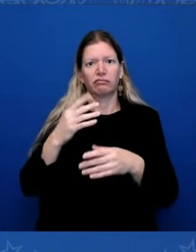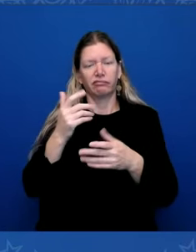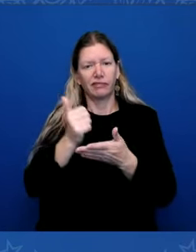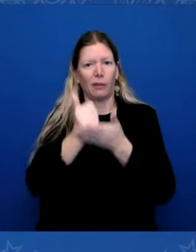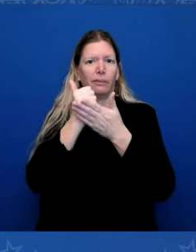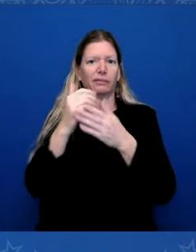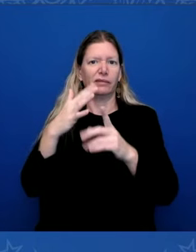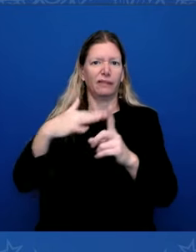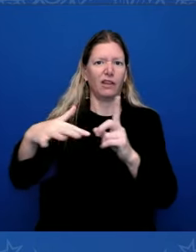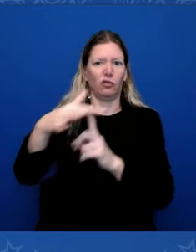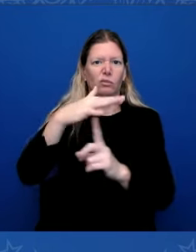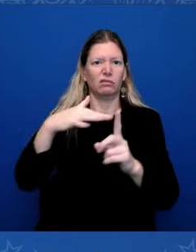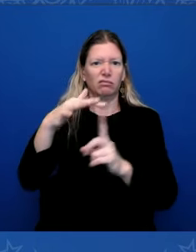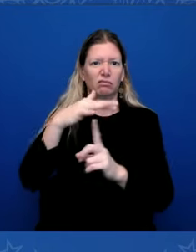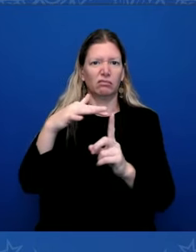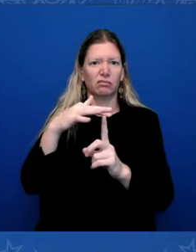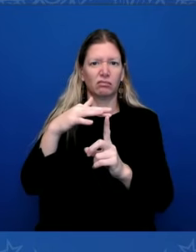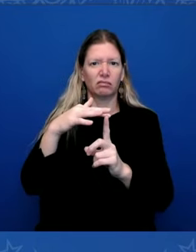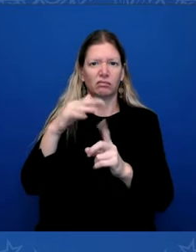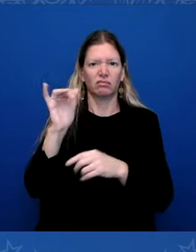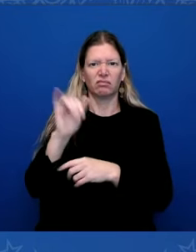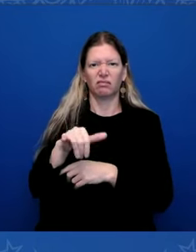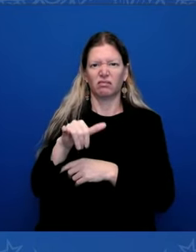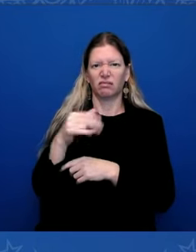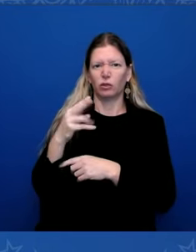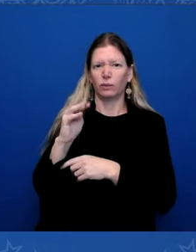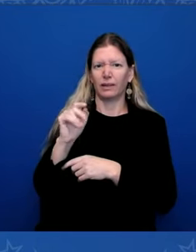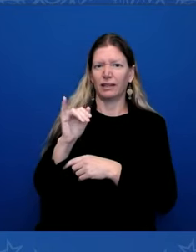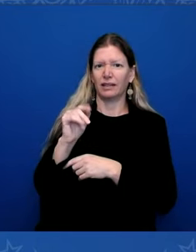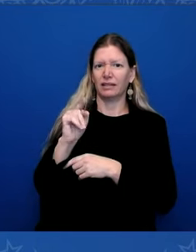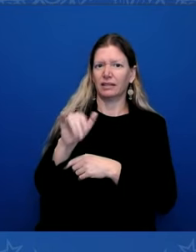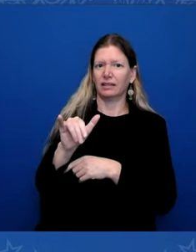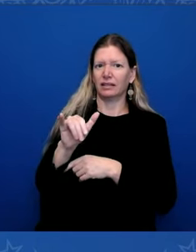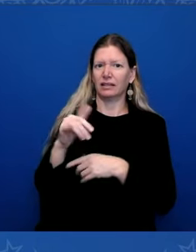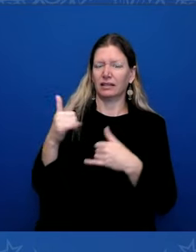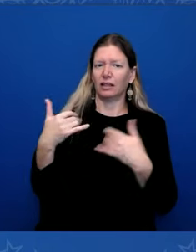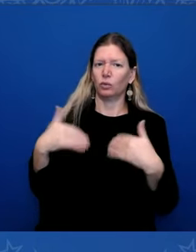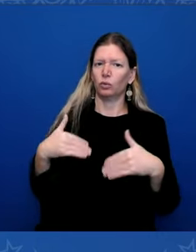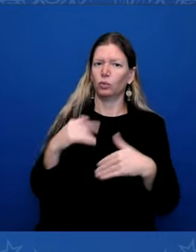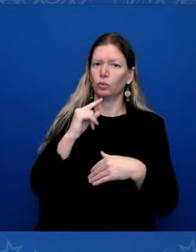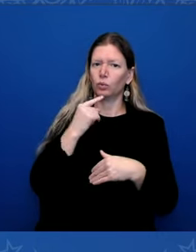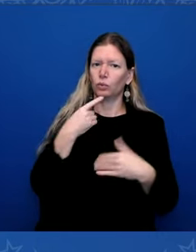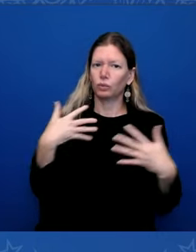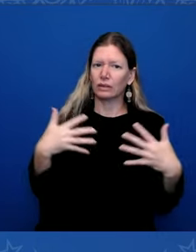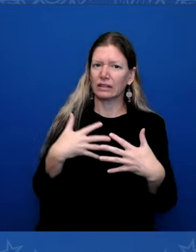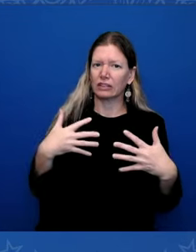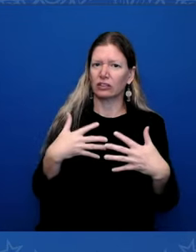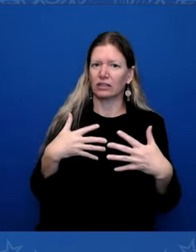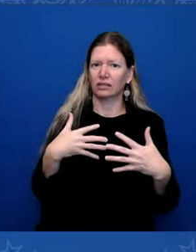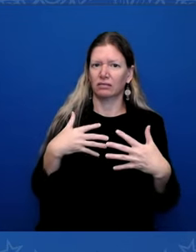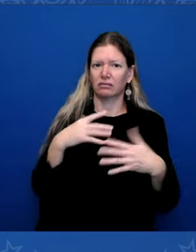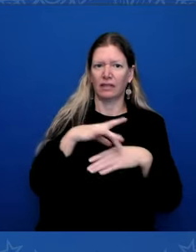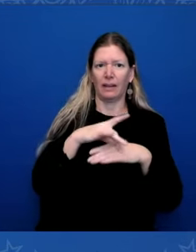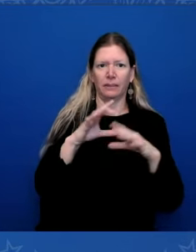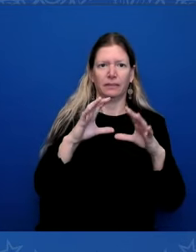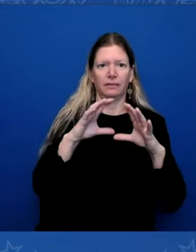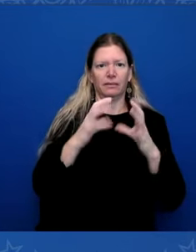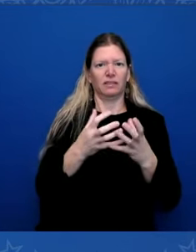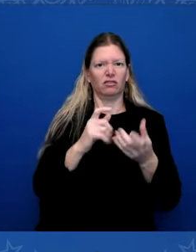frightening than a nuclear war, is global warming going above 1.5 degrees in the